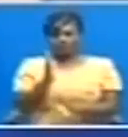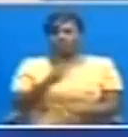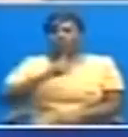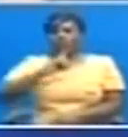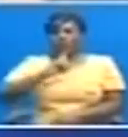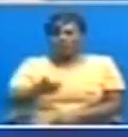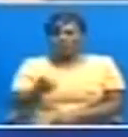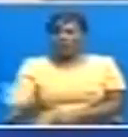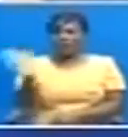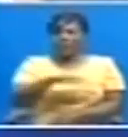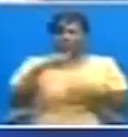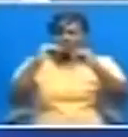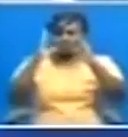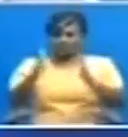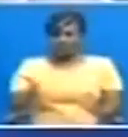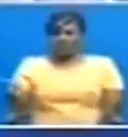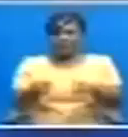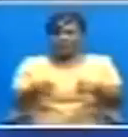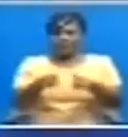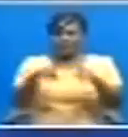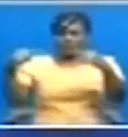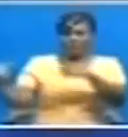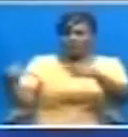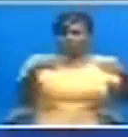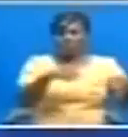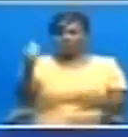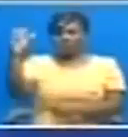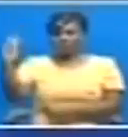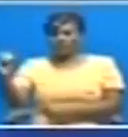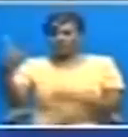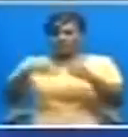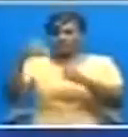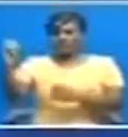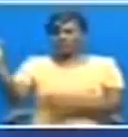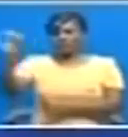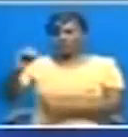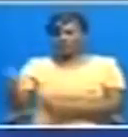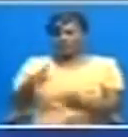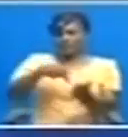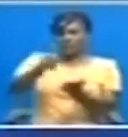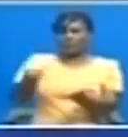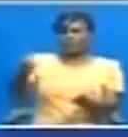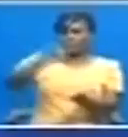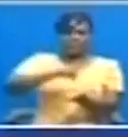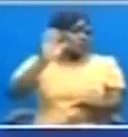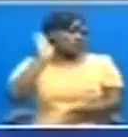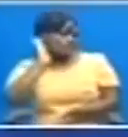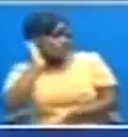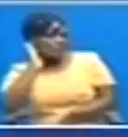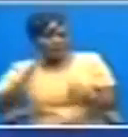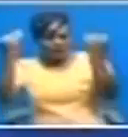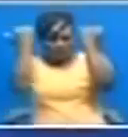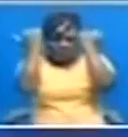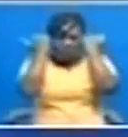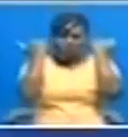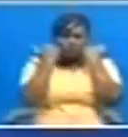ordered teachers to return to work even as the dispute over the 50-60% salary increment is heard by the Court of